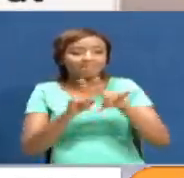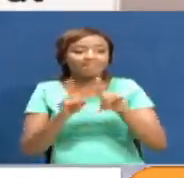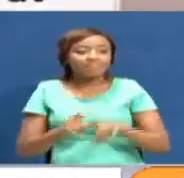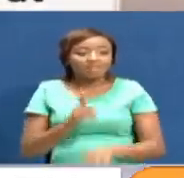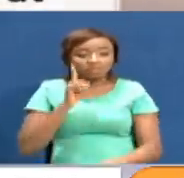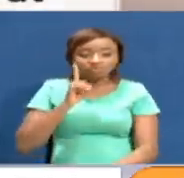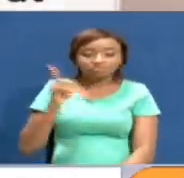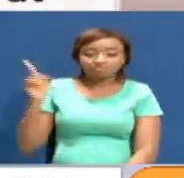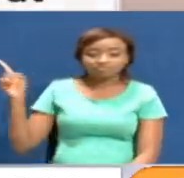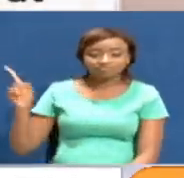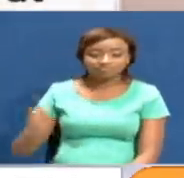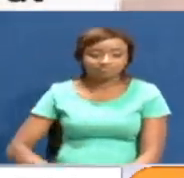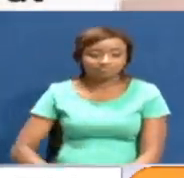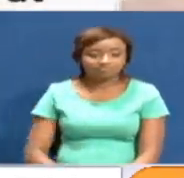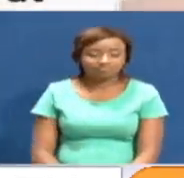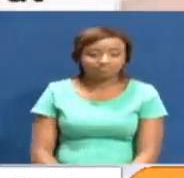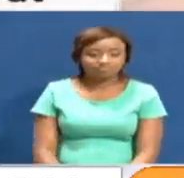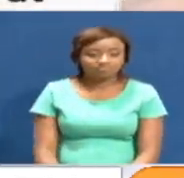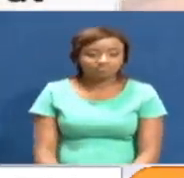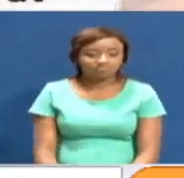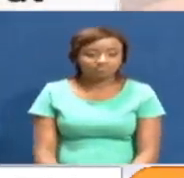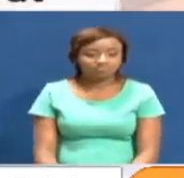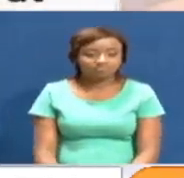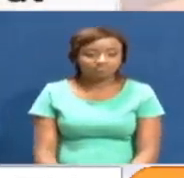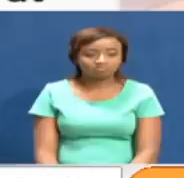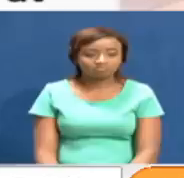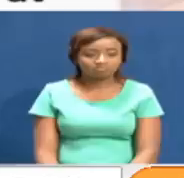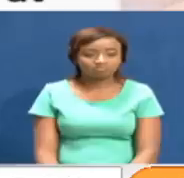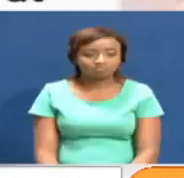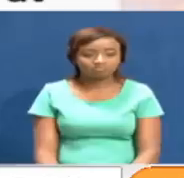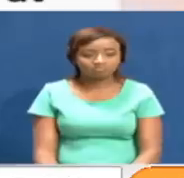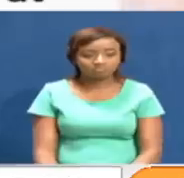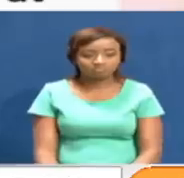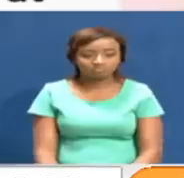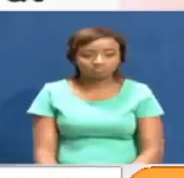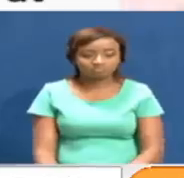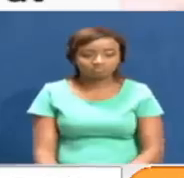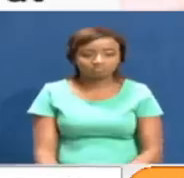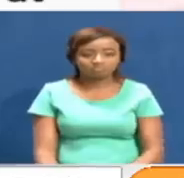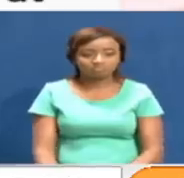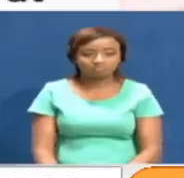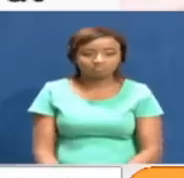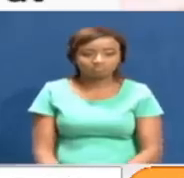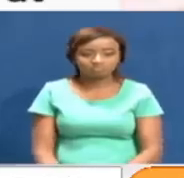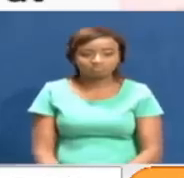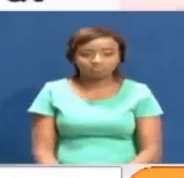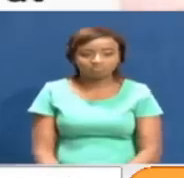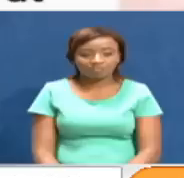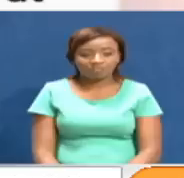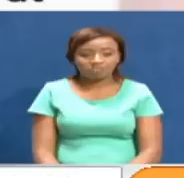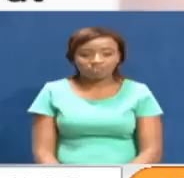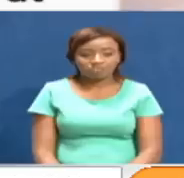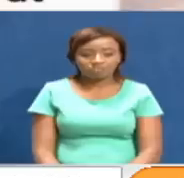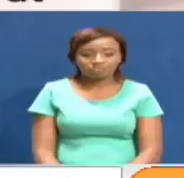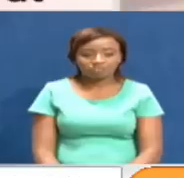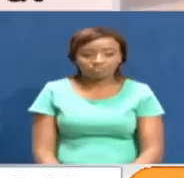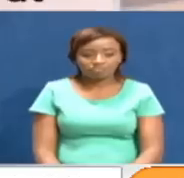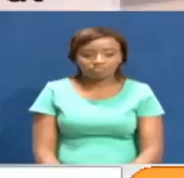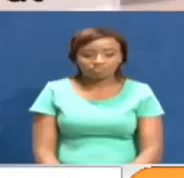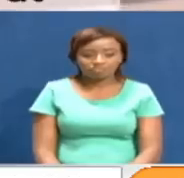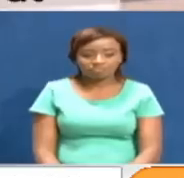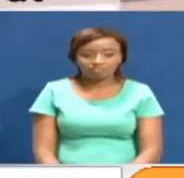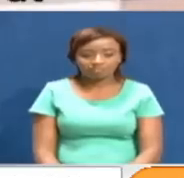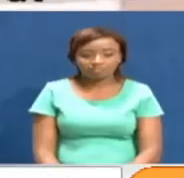needs to visit Dagoretti South area and see the pathetic roads there. Wanye Road especially is in dire